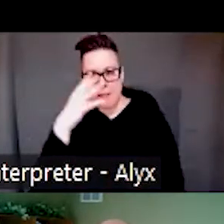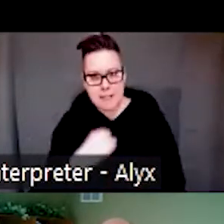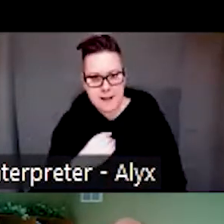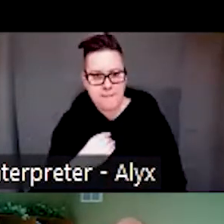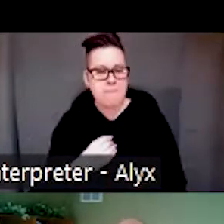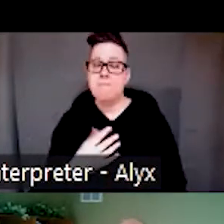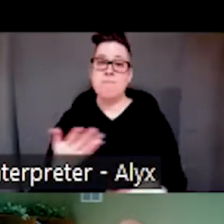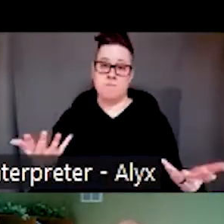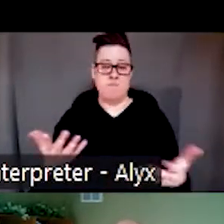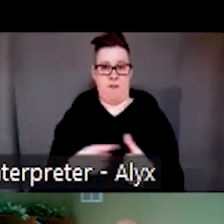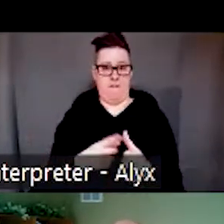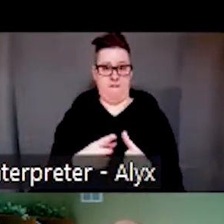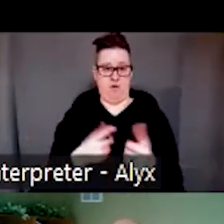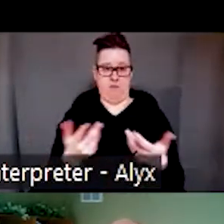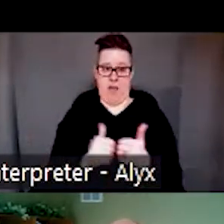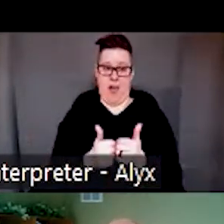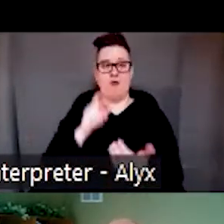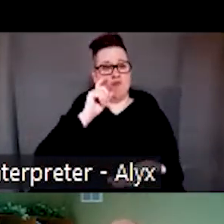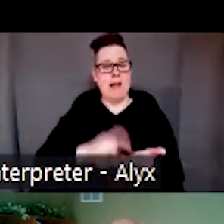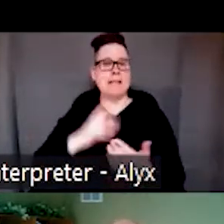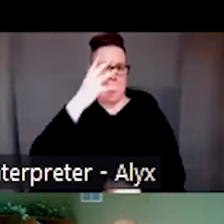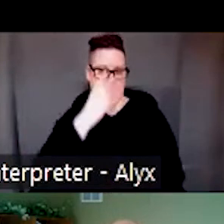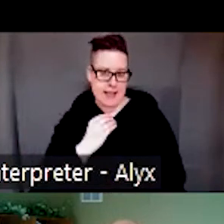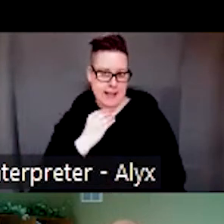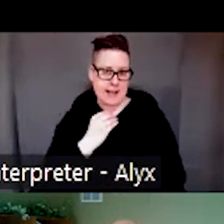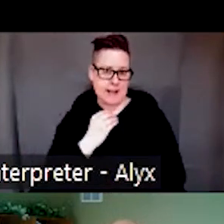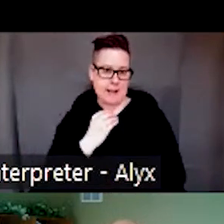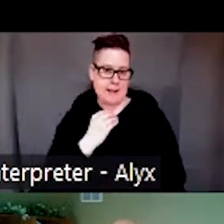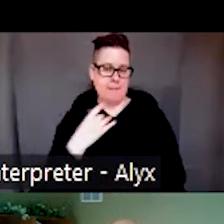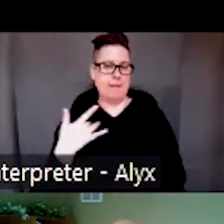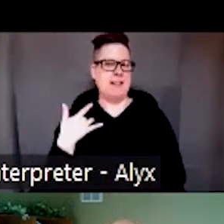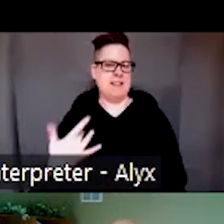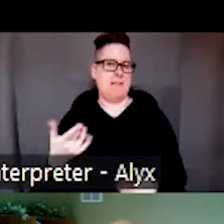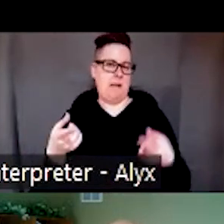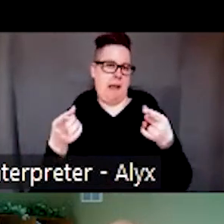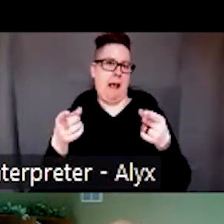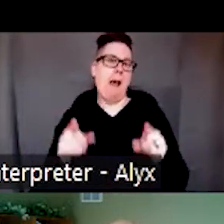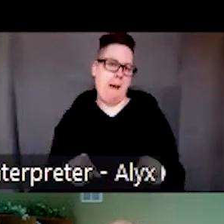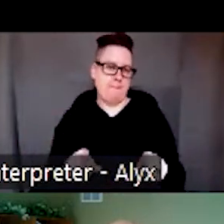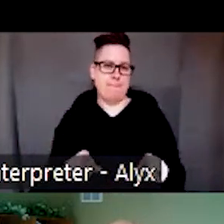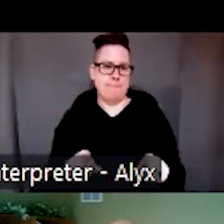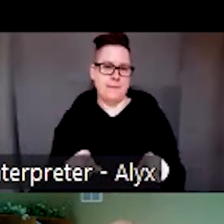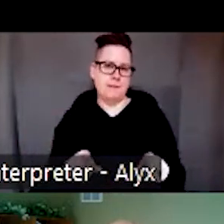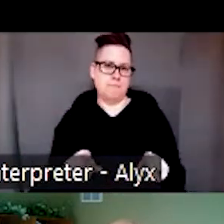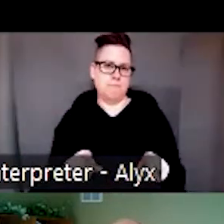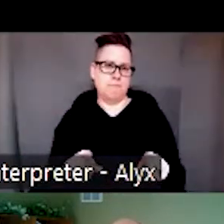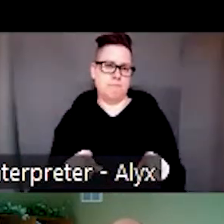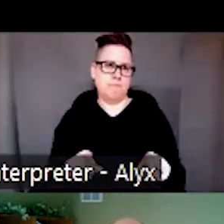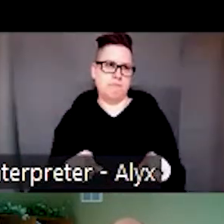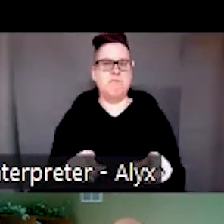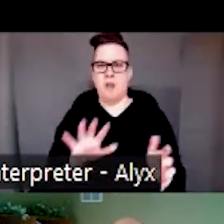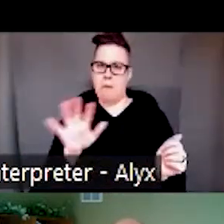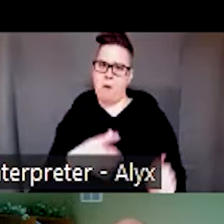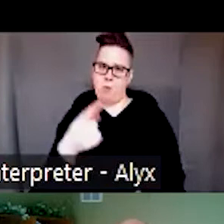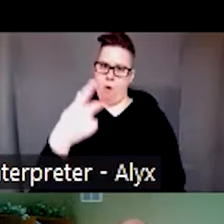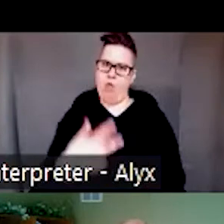to recognize that sleep typically occurs and consumes about a third